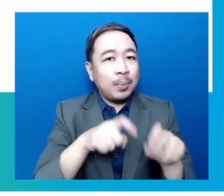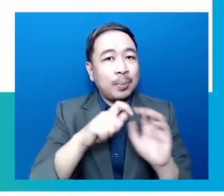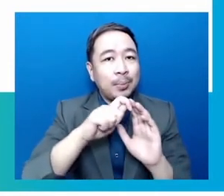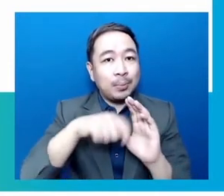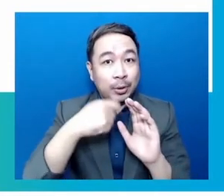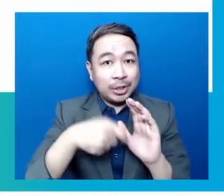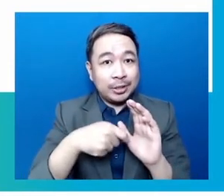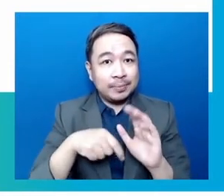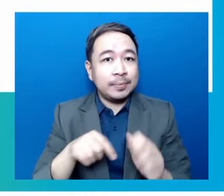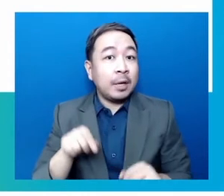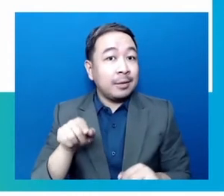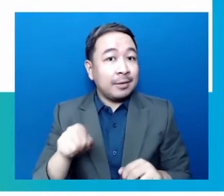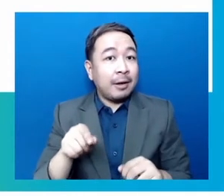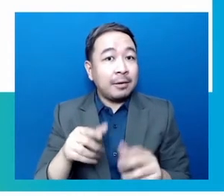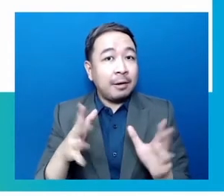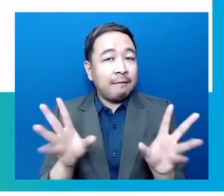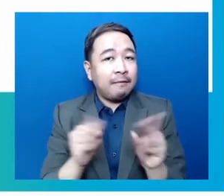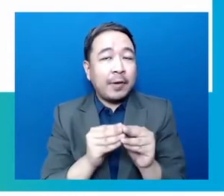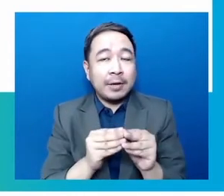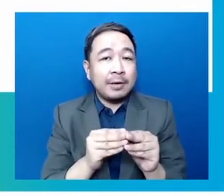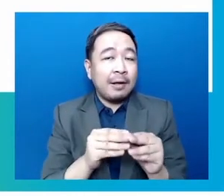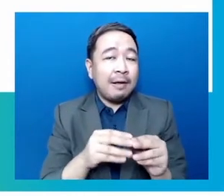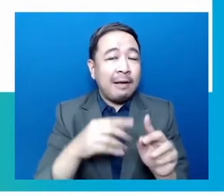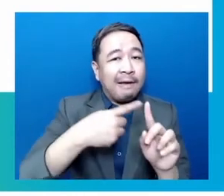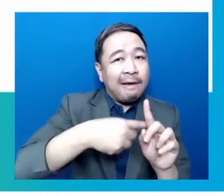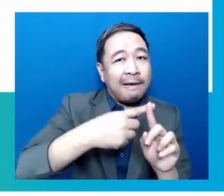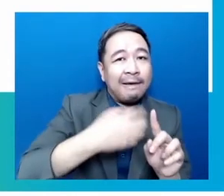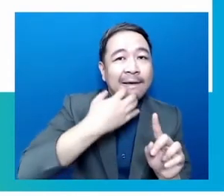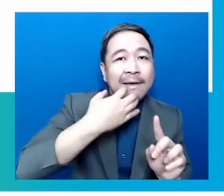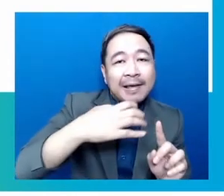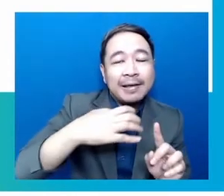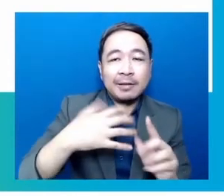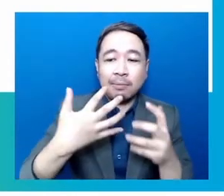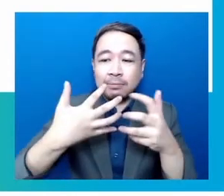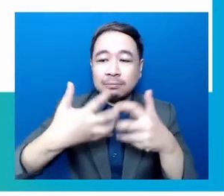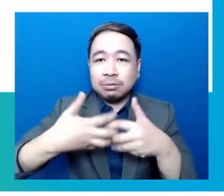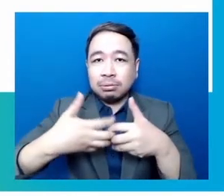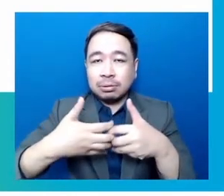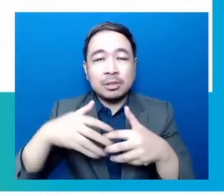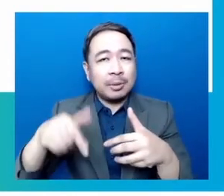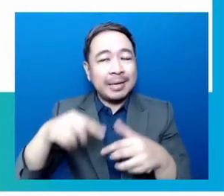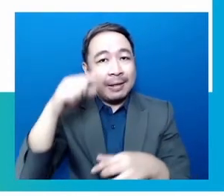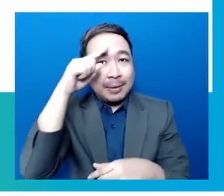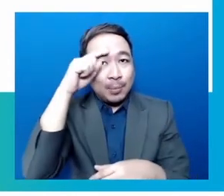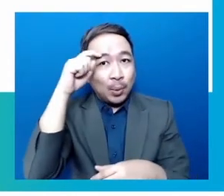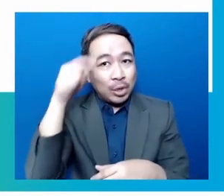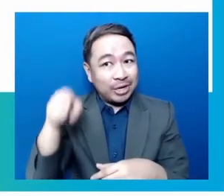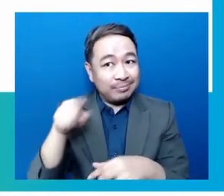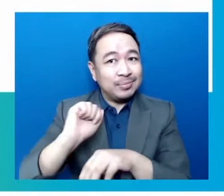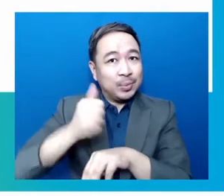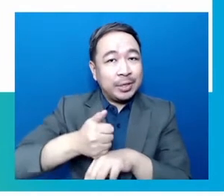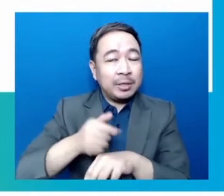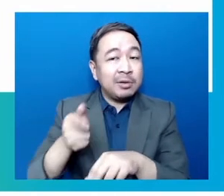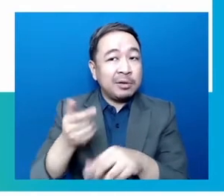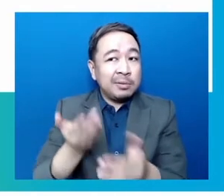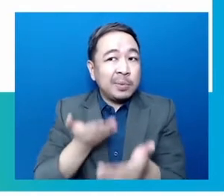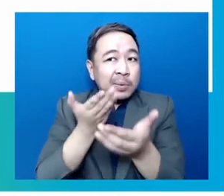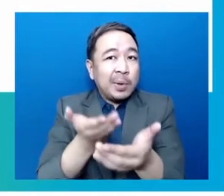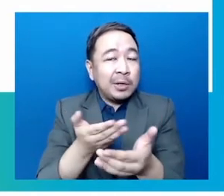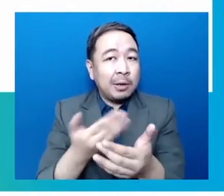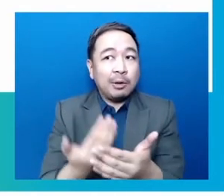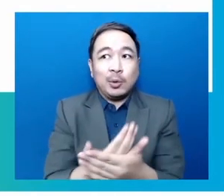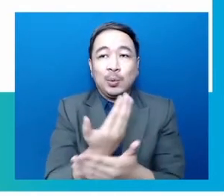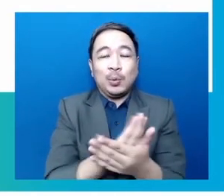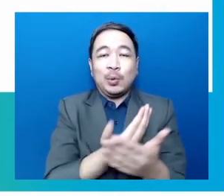project for a combined heat and power plant in Mongolia, it reported that it recommended new laws and